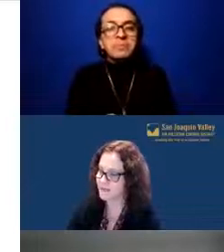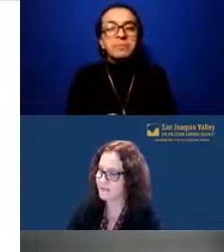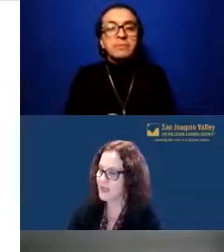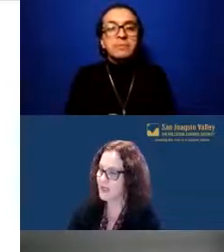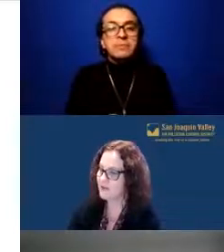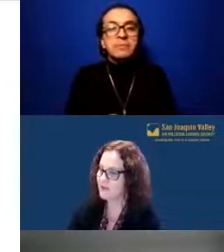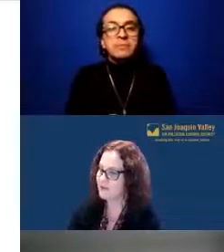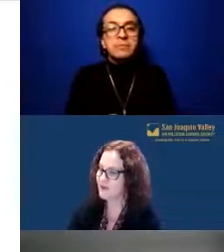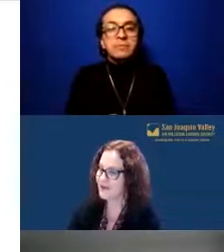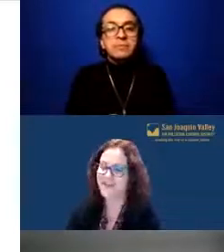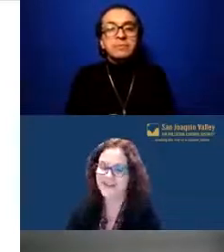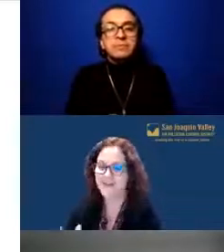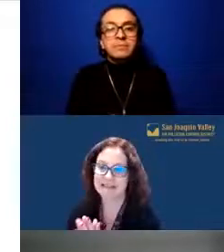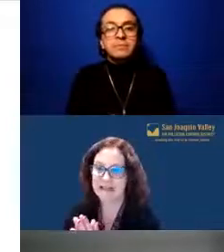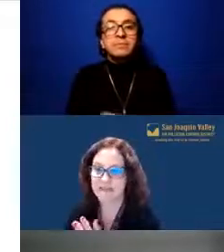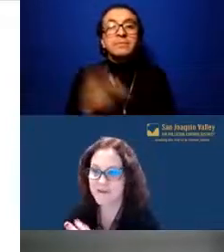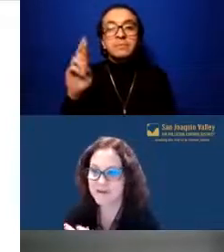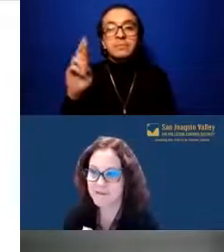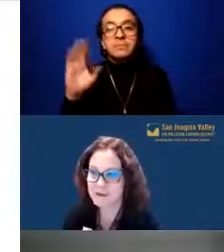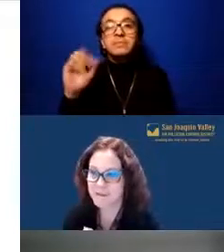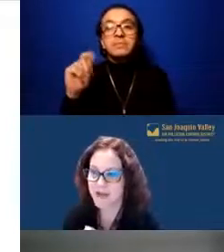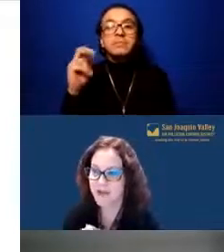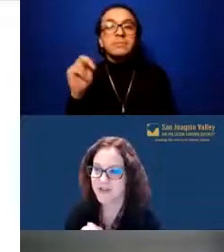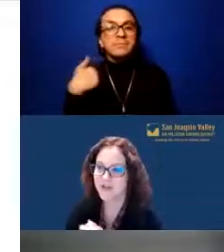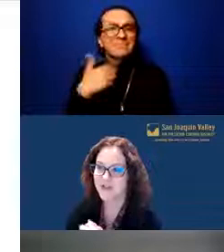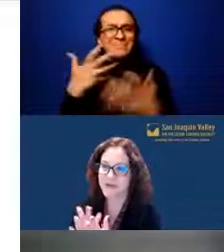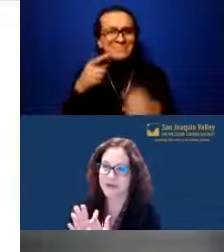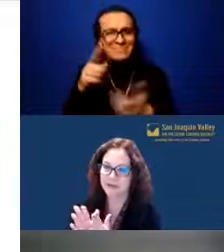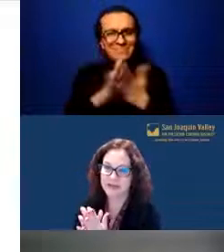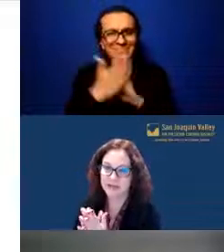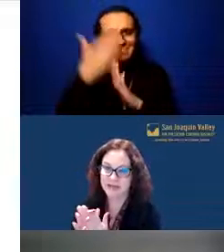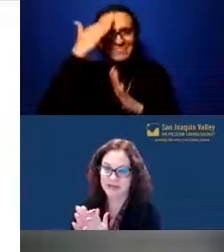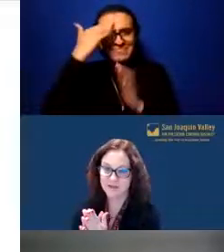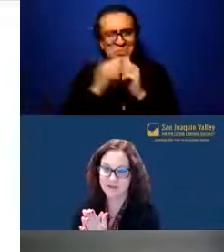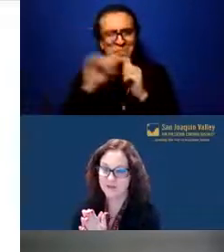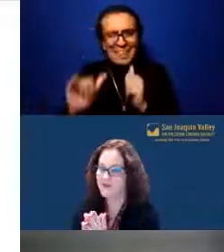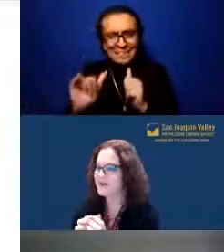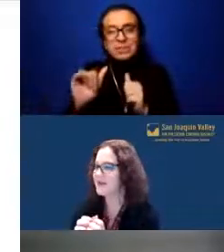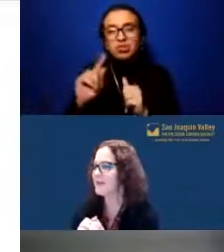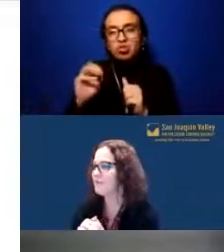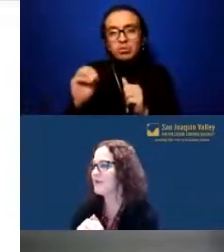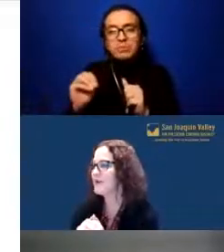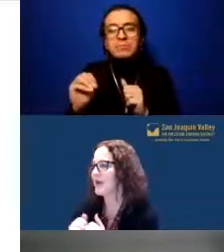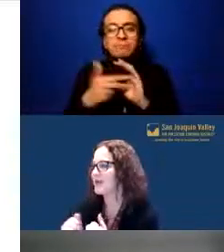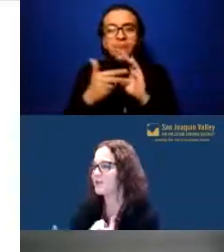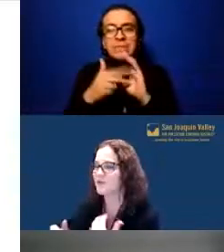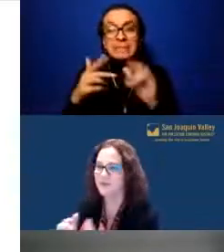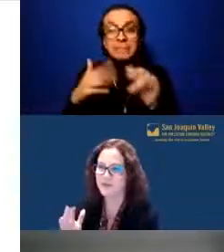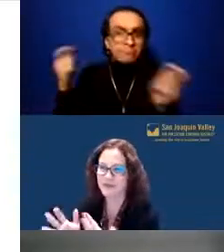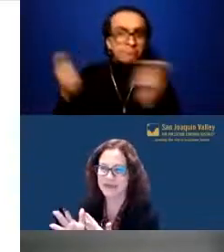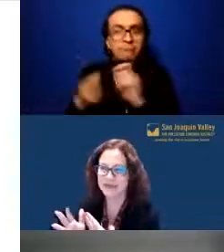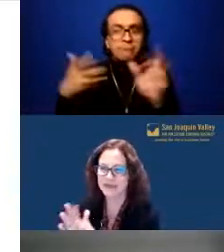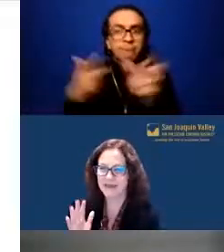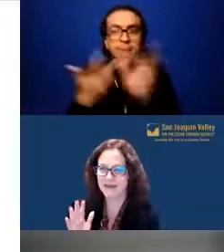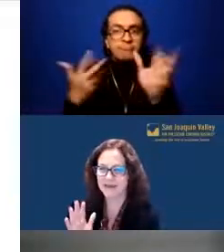it here. And then of course, reactions. We'd love for you to get familiar with reactions. Zoom has been updating their features. Reactions used to